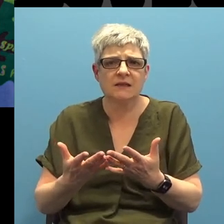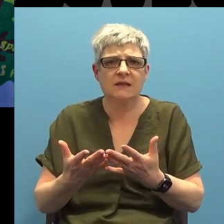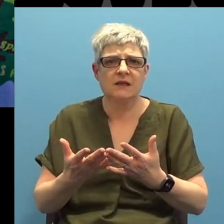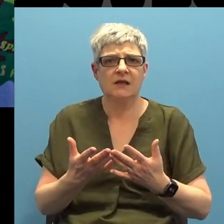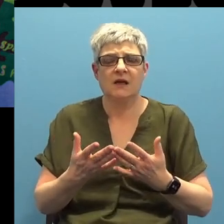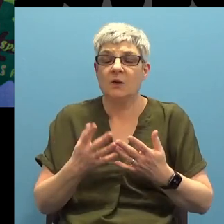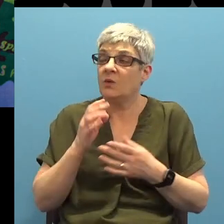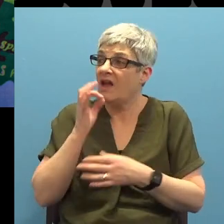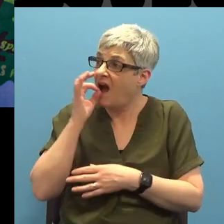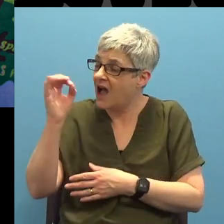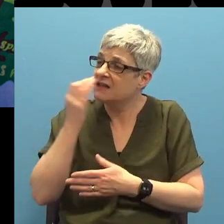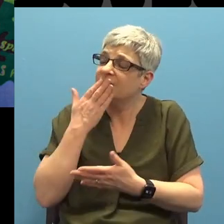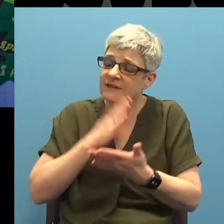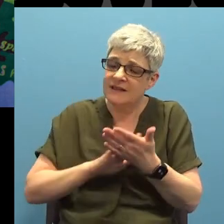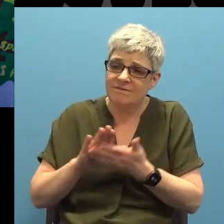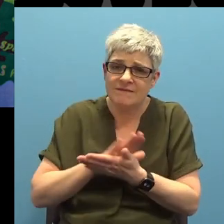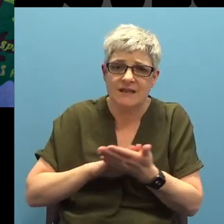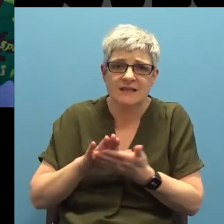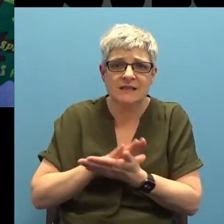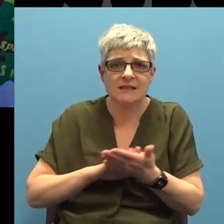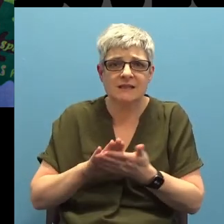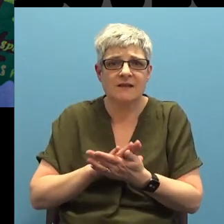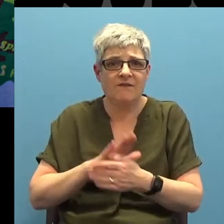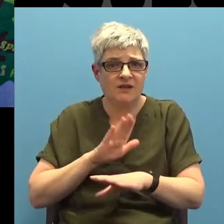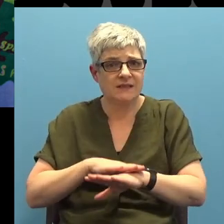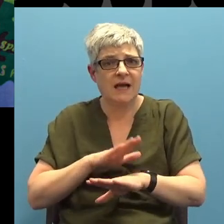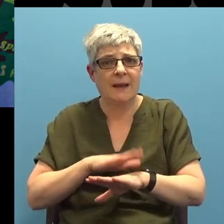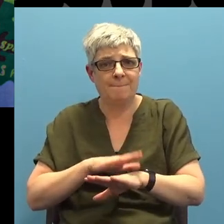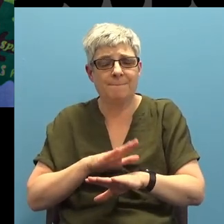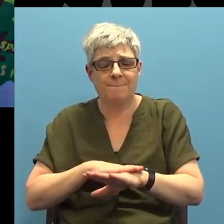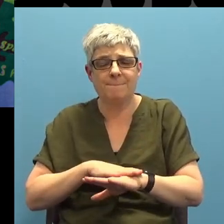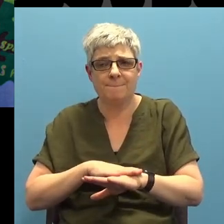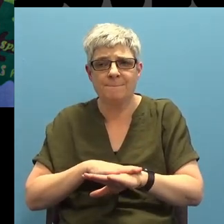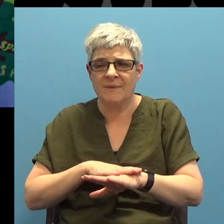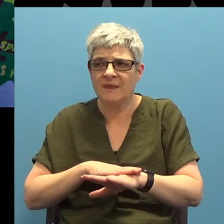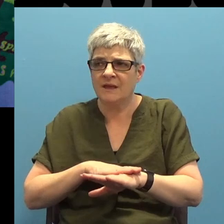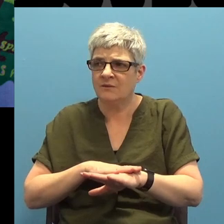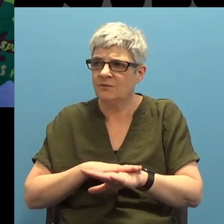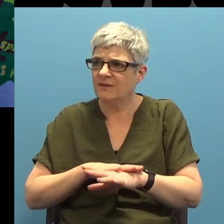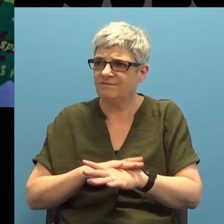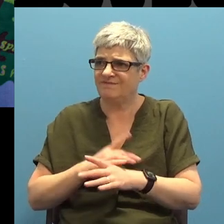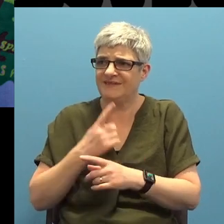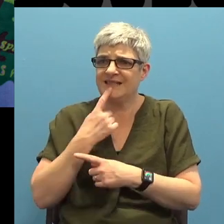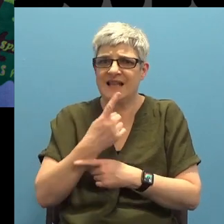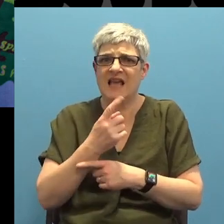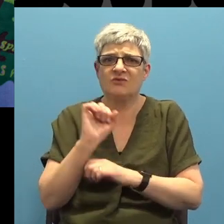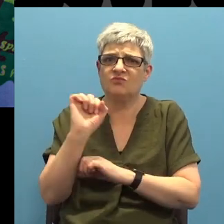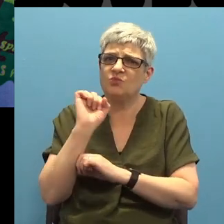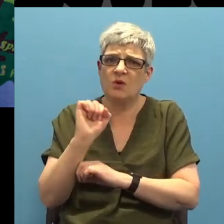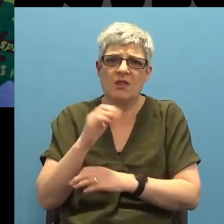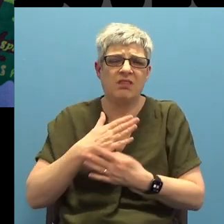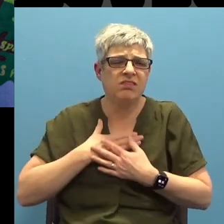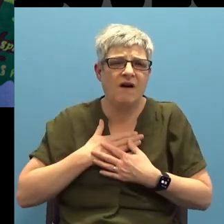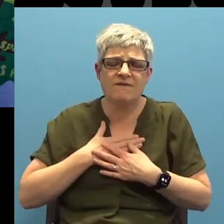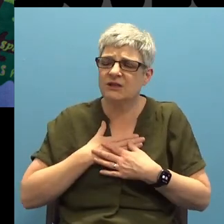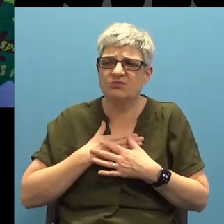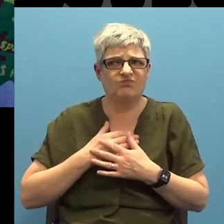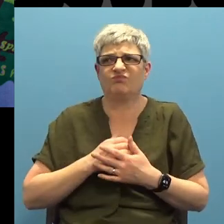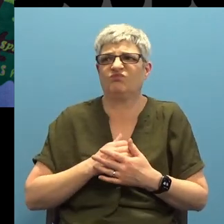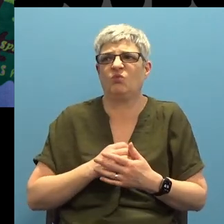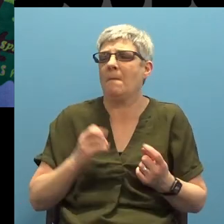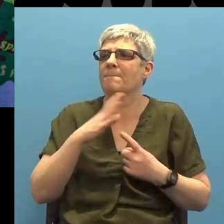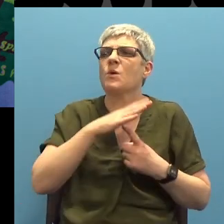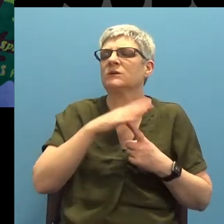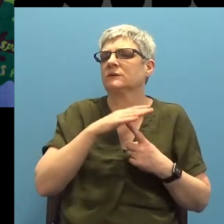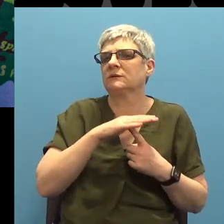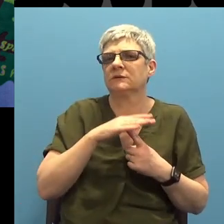We ask forgiveness for the times we've made out that your love is of no great significance to us